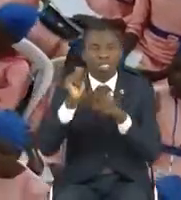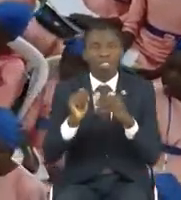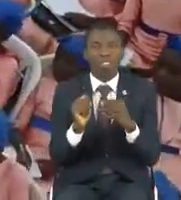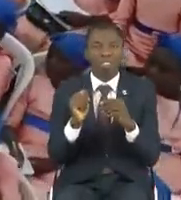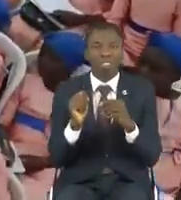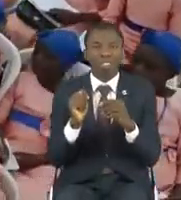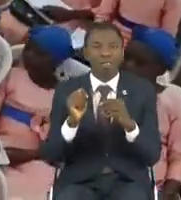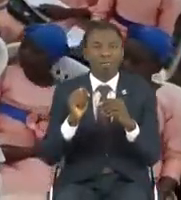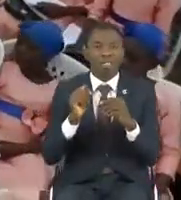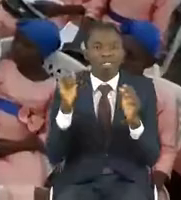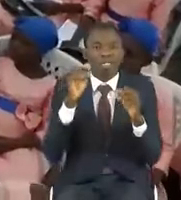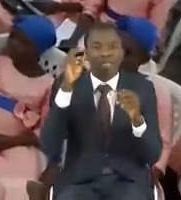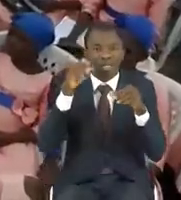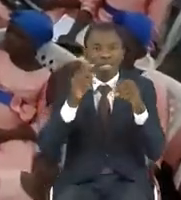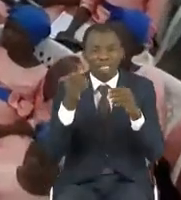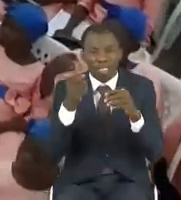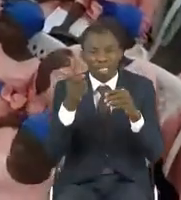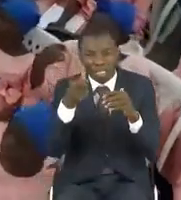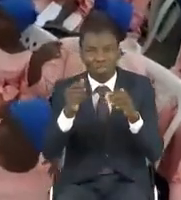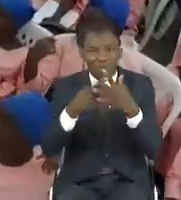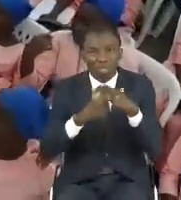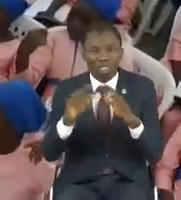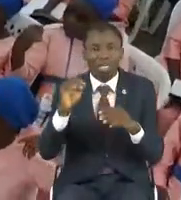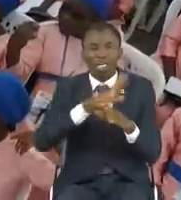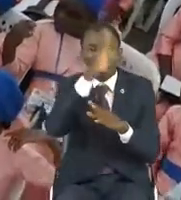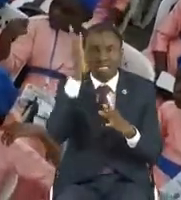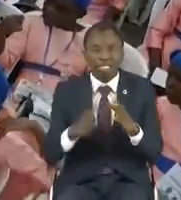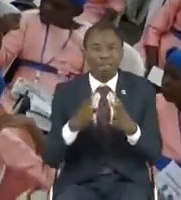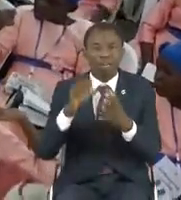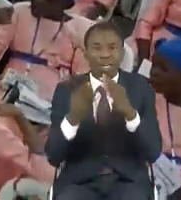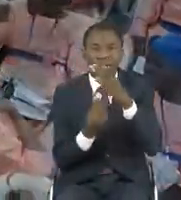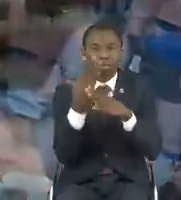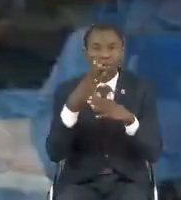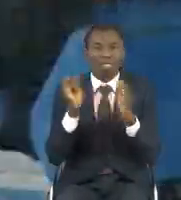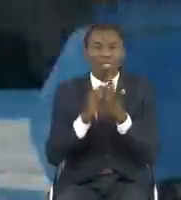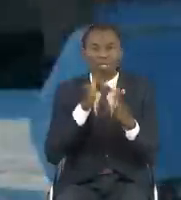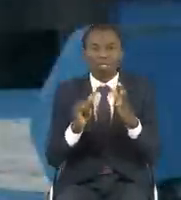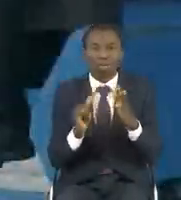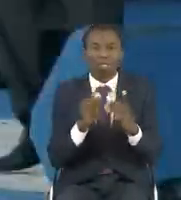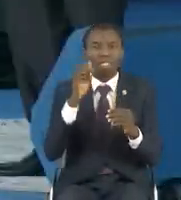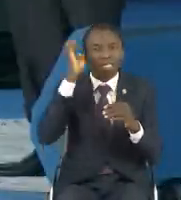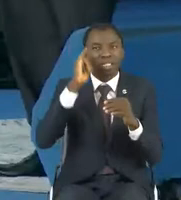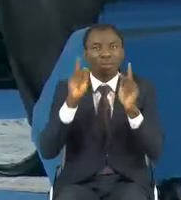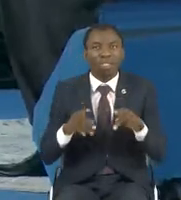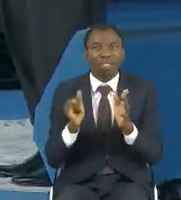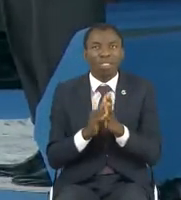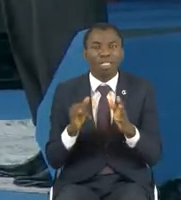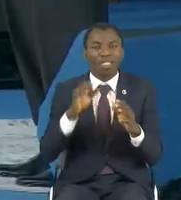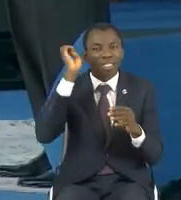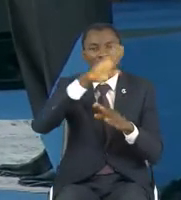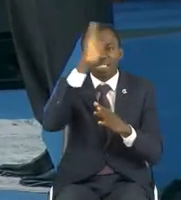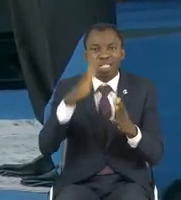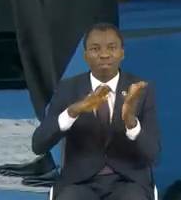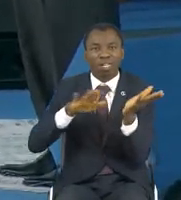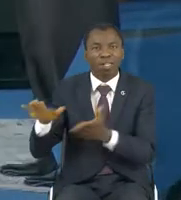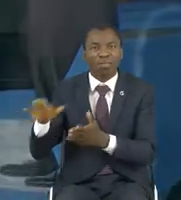not a good disciple. A disciple is the one, he doesn't miss school. You know,